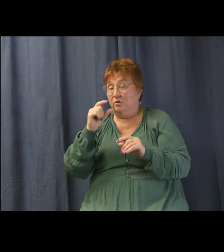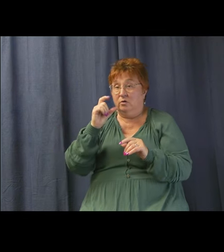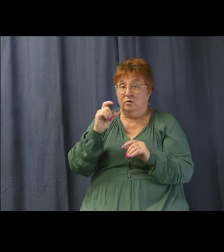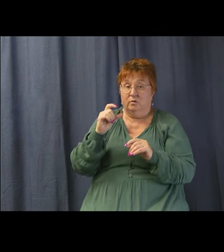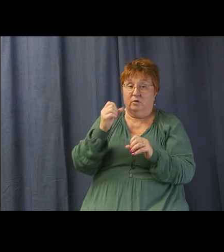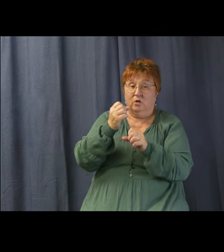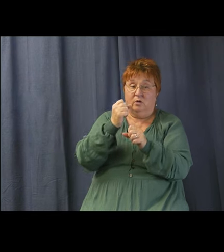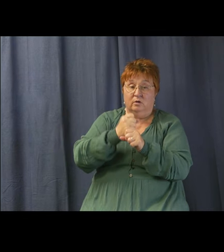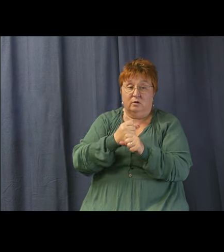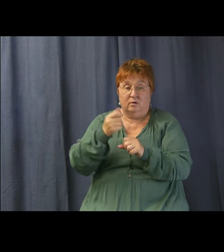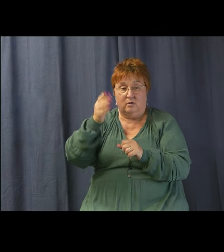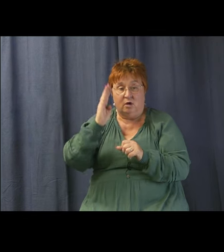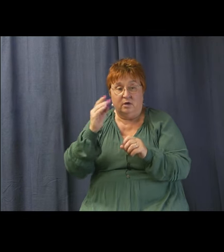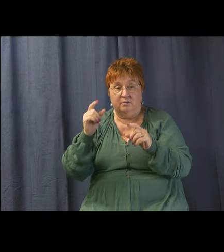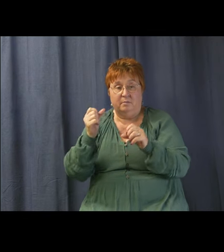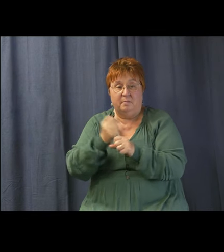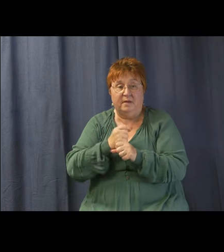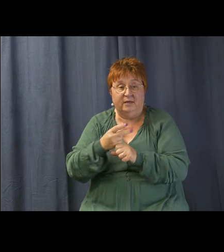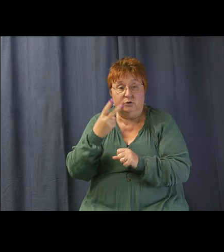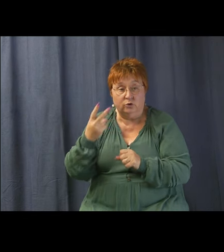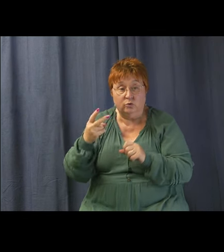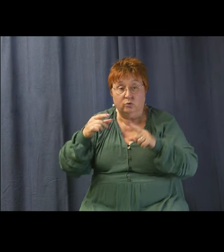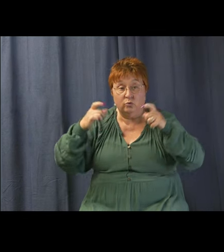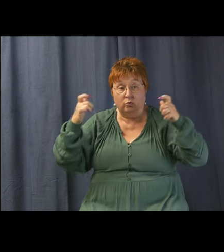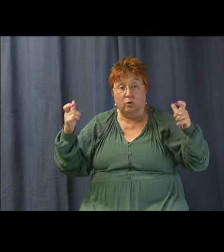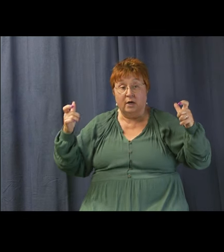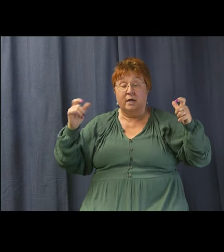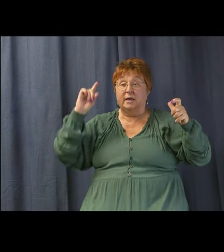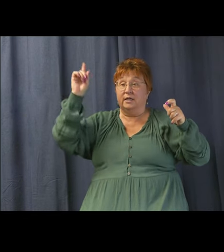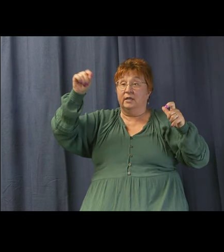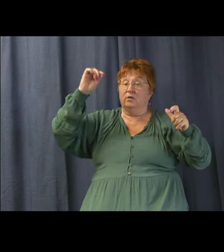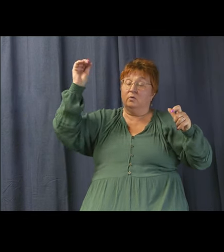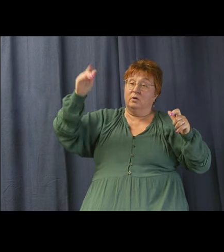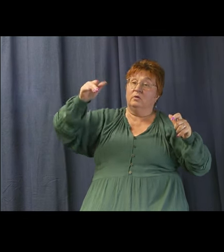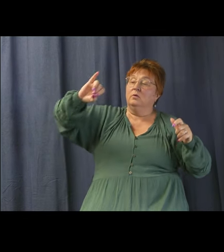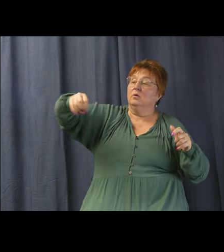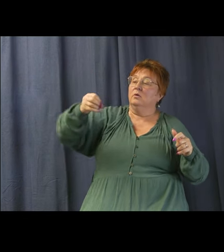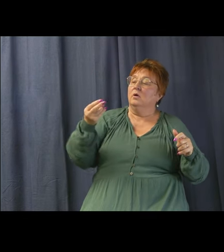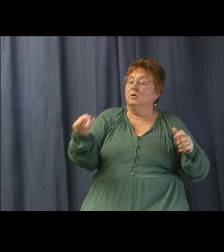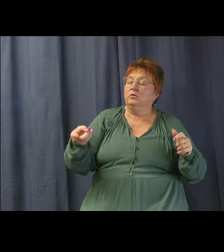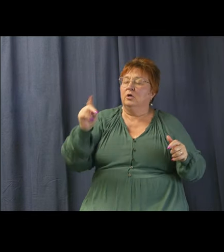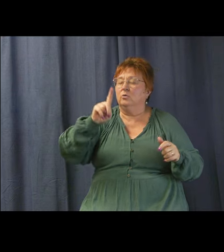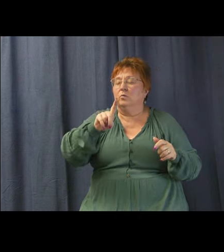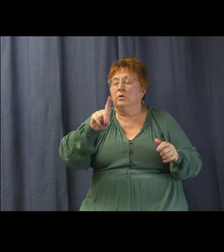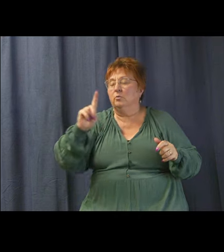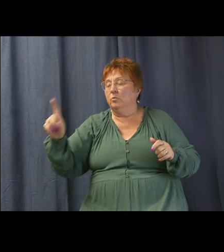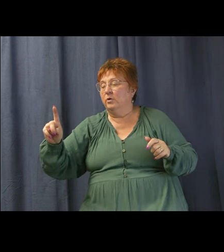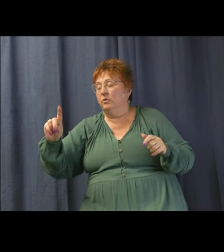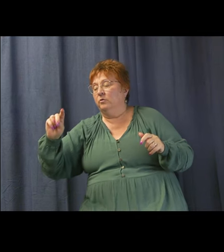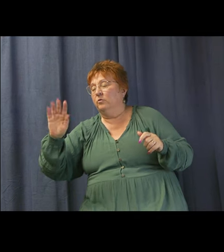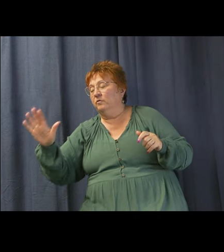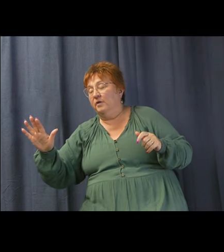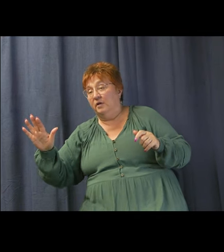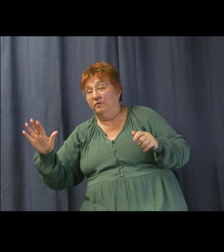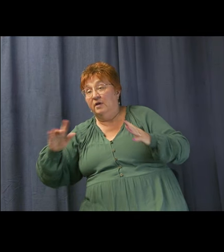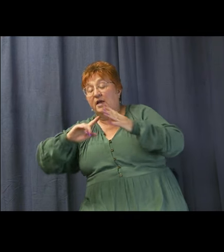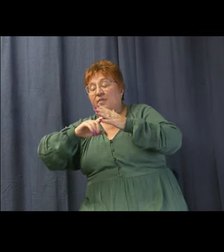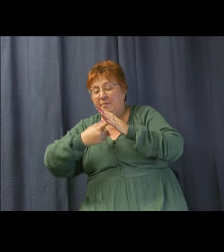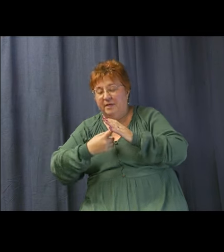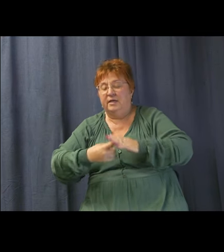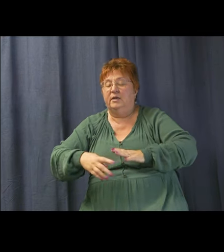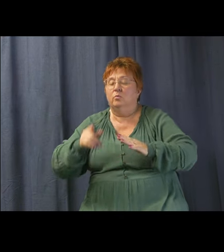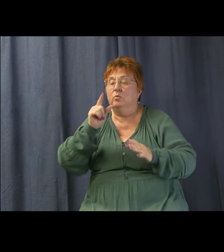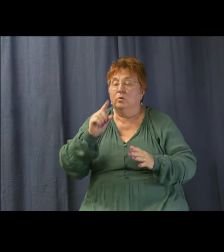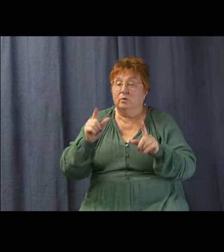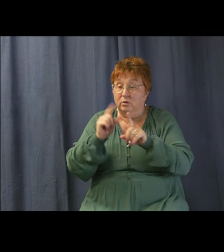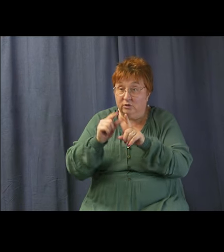God's perspective, they're both great, even though they're different sizes. And in John 1, 1 through 5, in the beginning was the Word, who was with God,